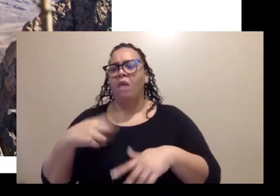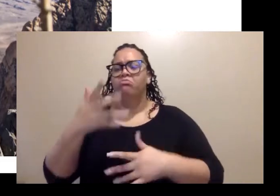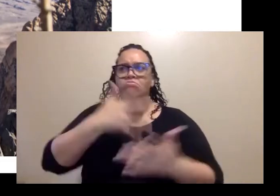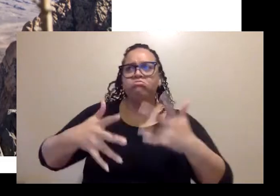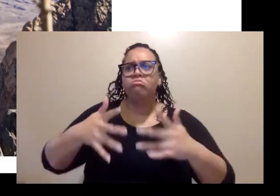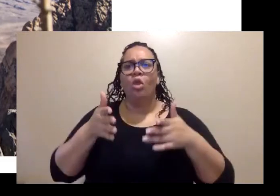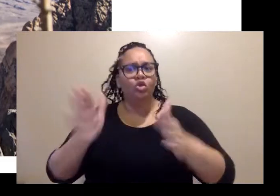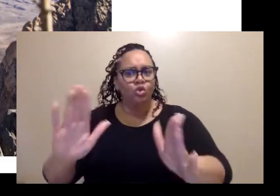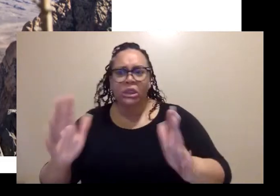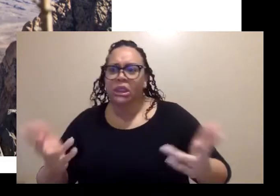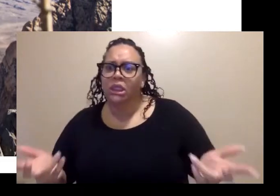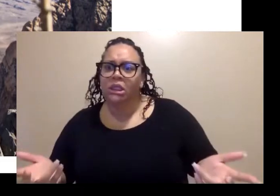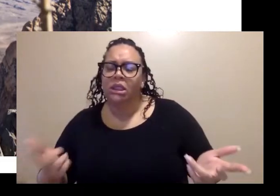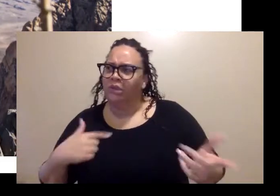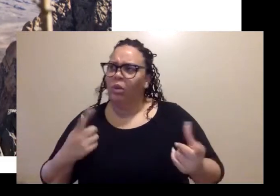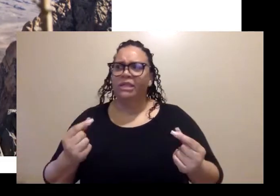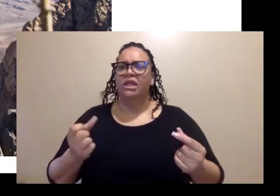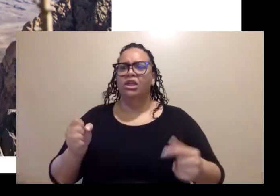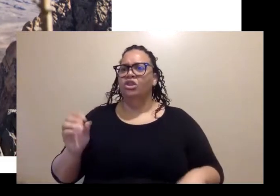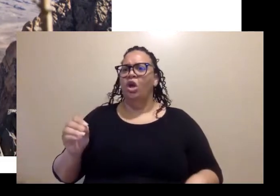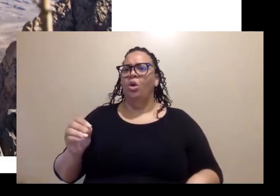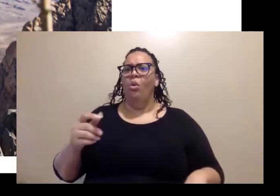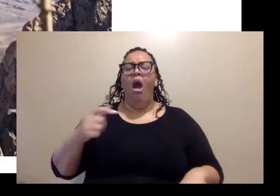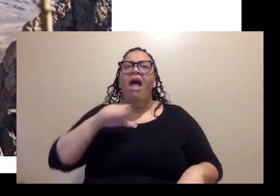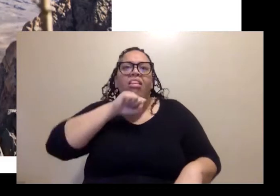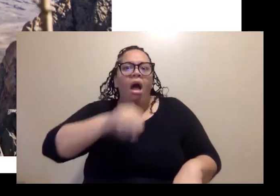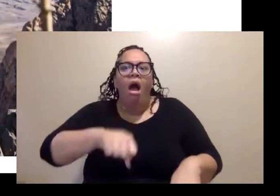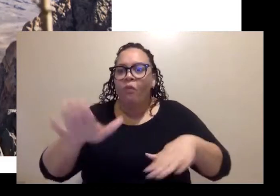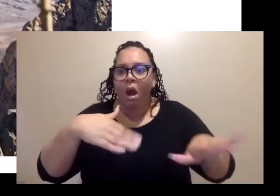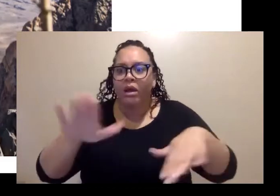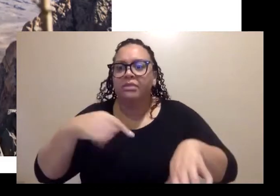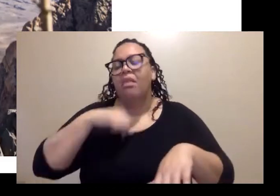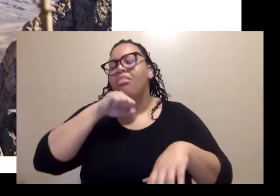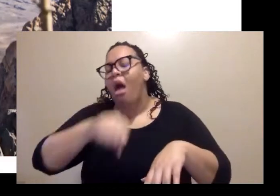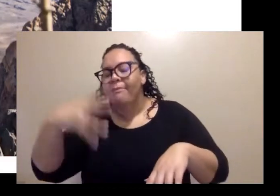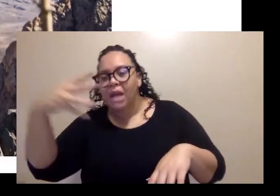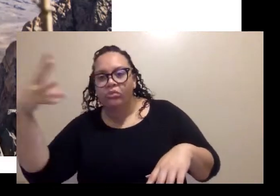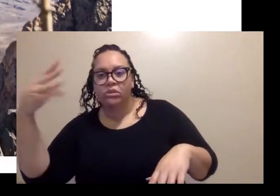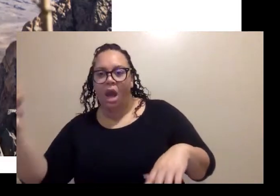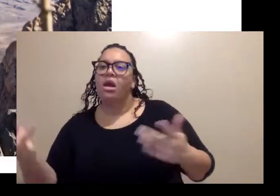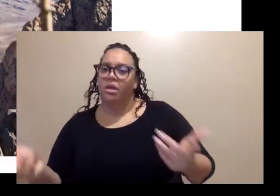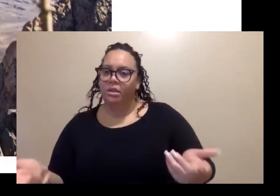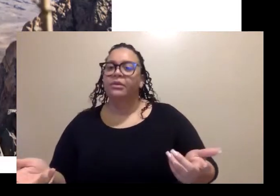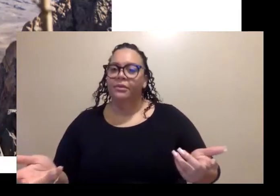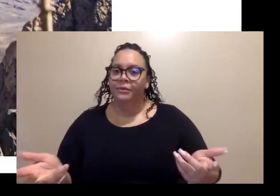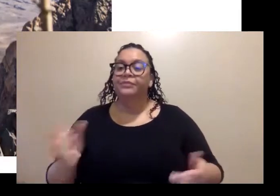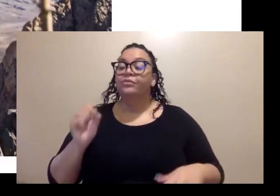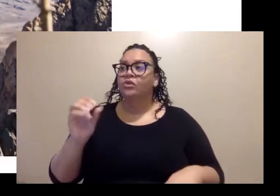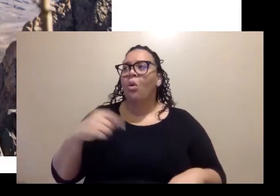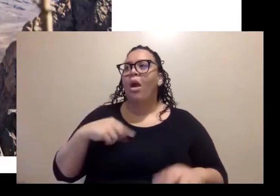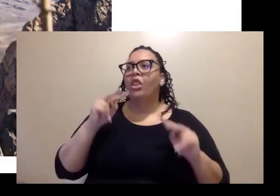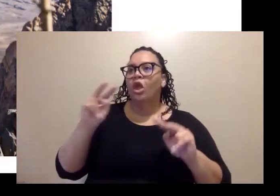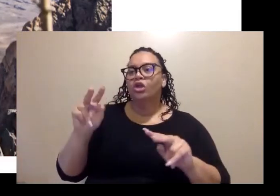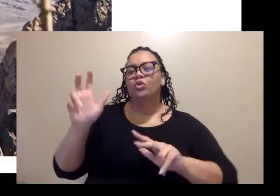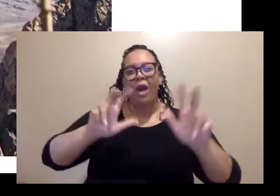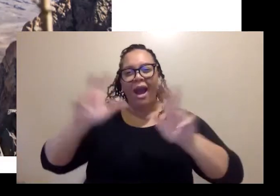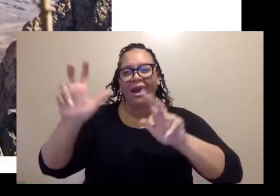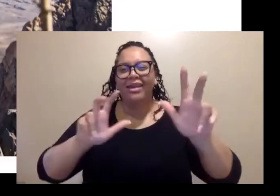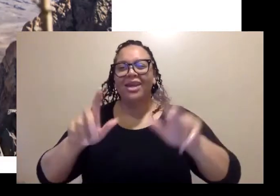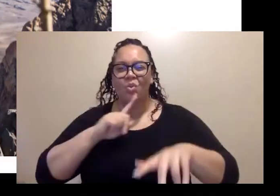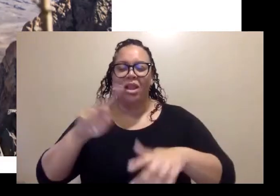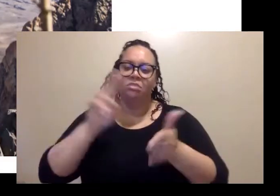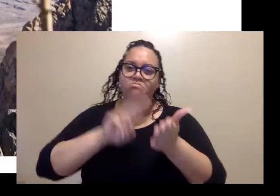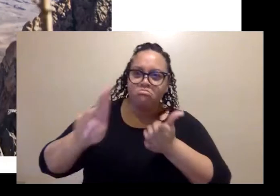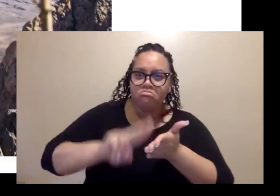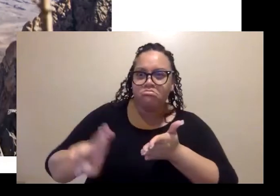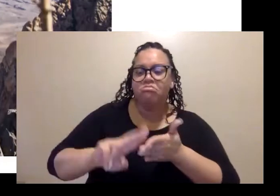what I did. And so walking is no big deal. I loved doing that. I loved being outside. And so I looked into hiking and was like, I want to do that. And